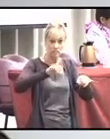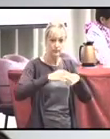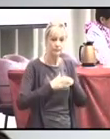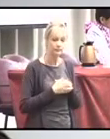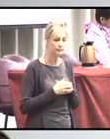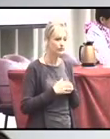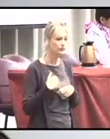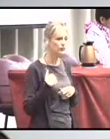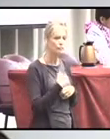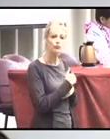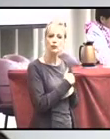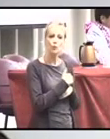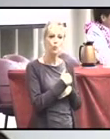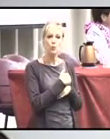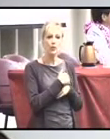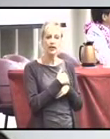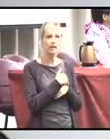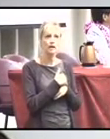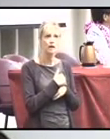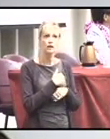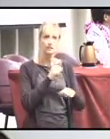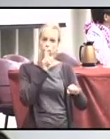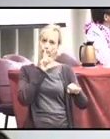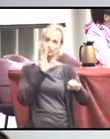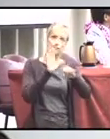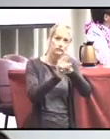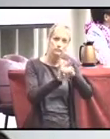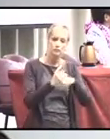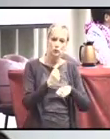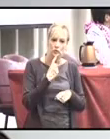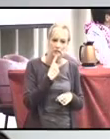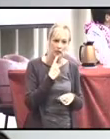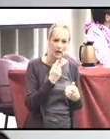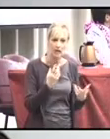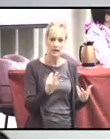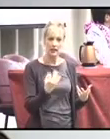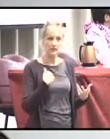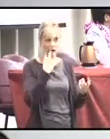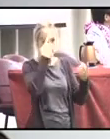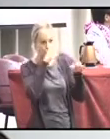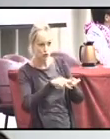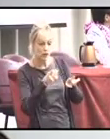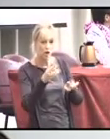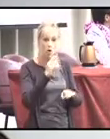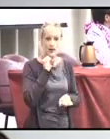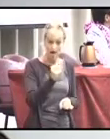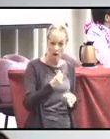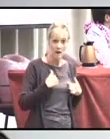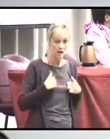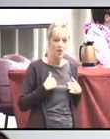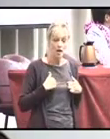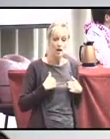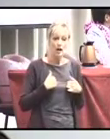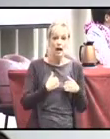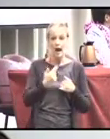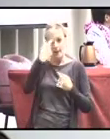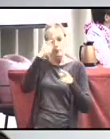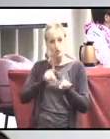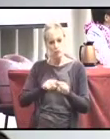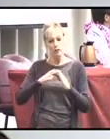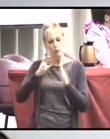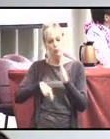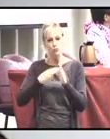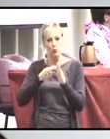that we almost take an oath under to say, whether I agree with it or not, I'm agreeing to the role